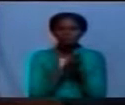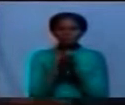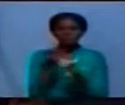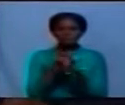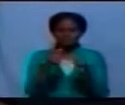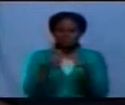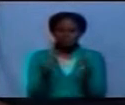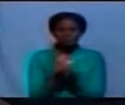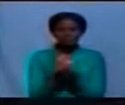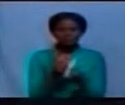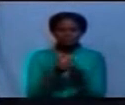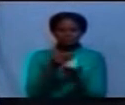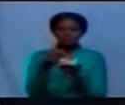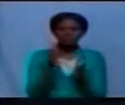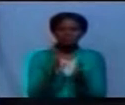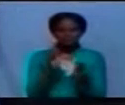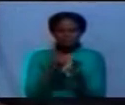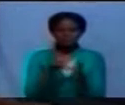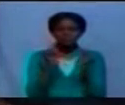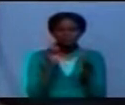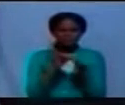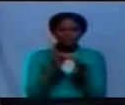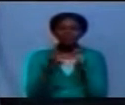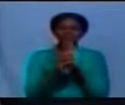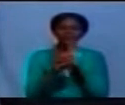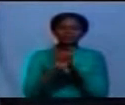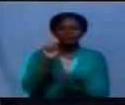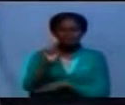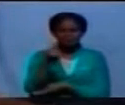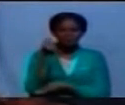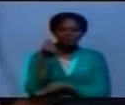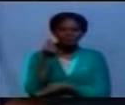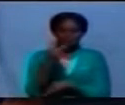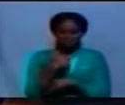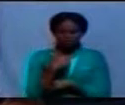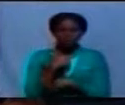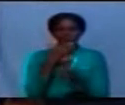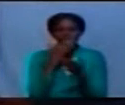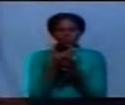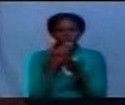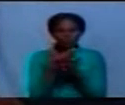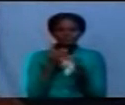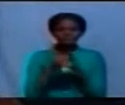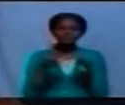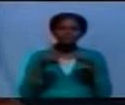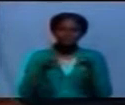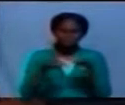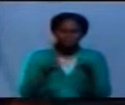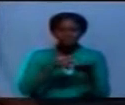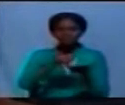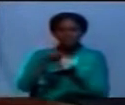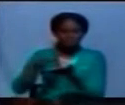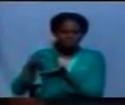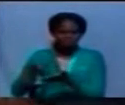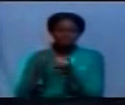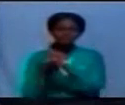the customers in particular, to make sure that, first of all, there's efficiency on the market, the payment platform are